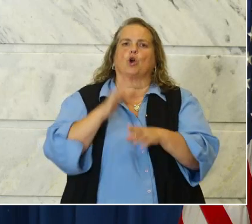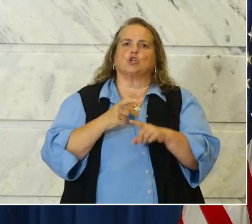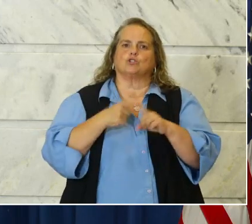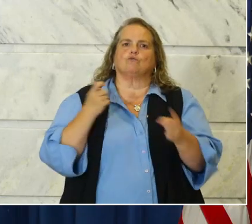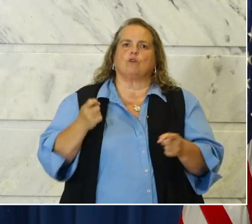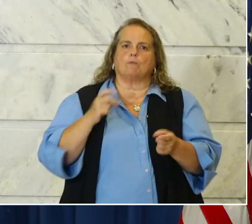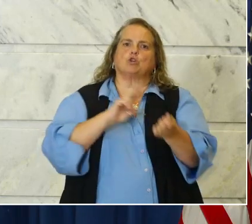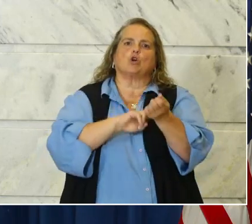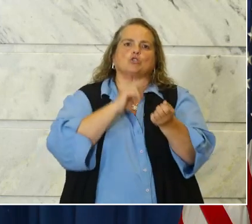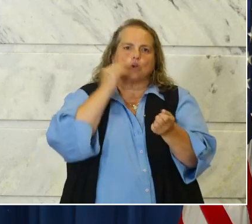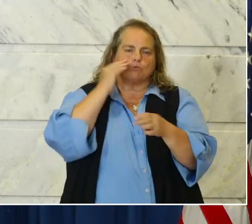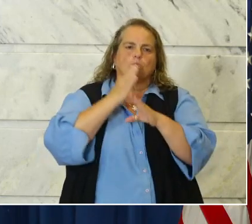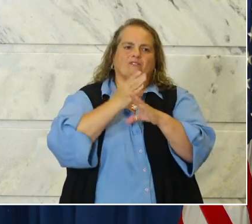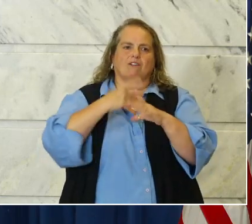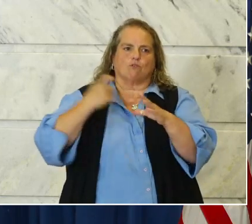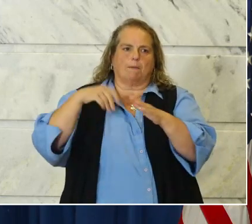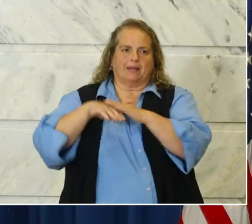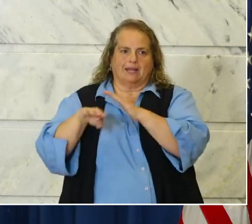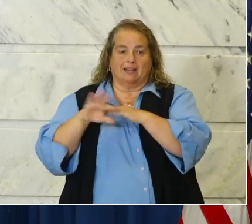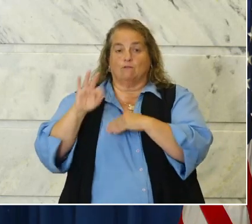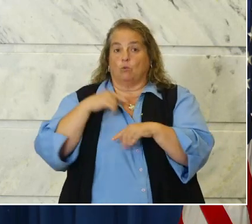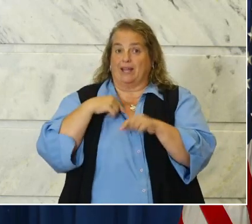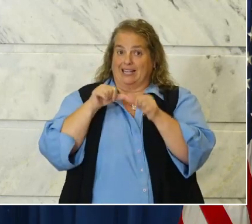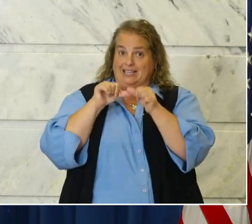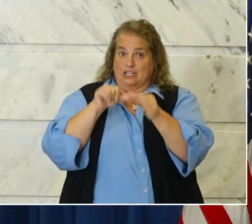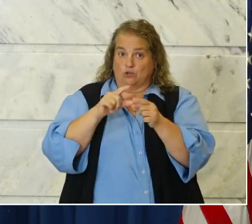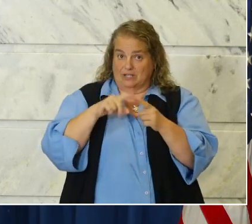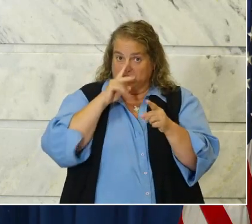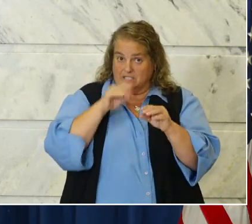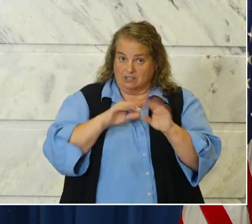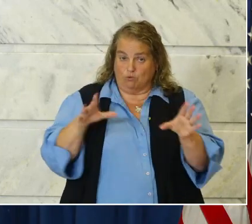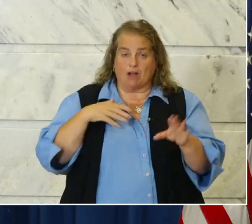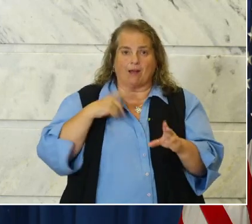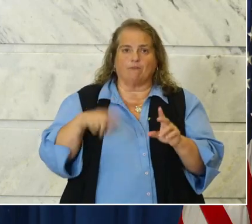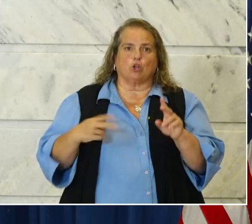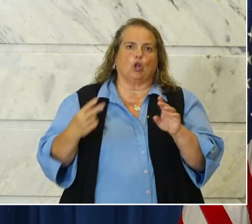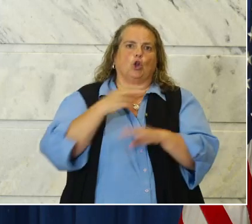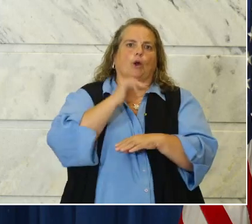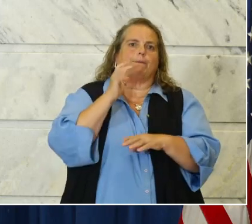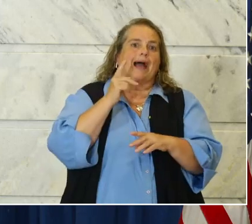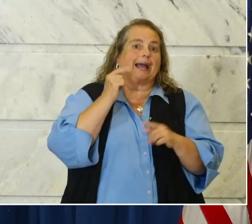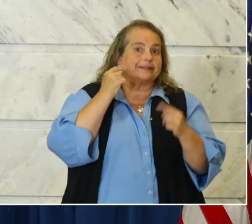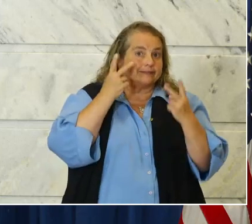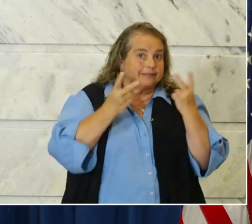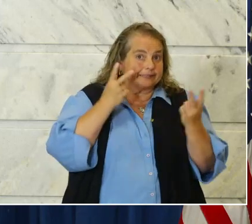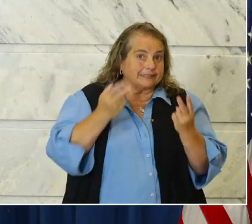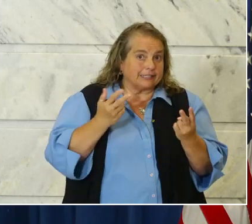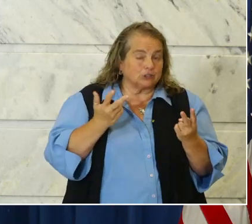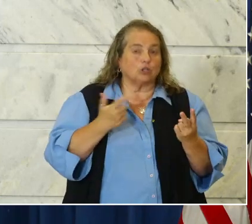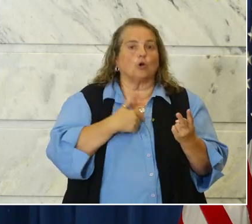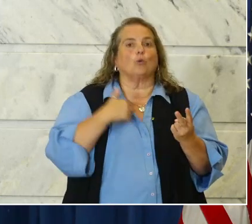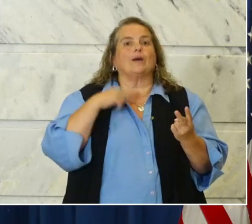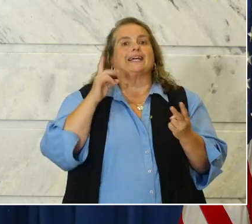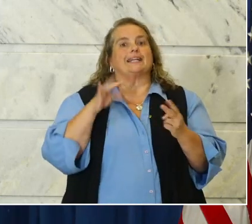from coming in. Now, if we continue to see spread, we may have to look back at visitation. We were able to open